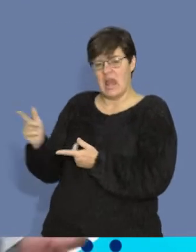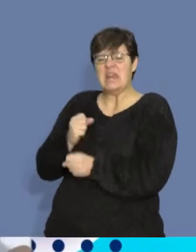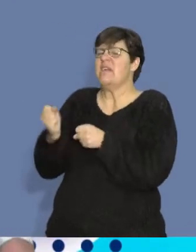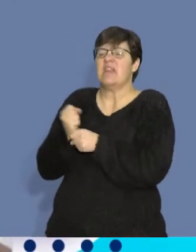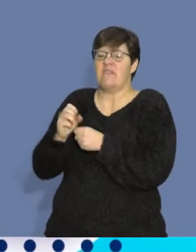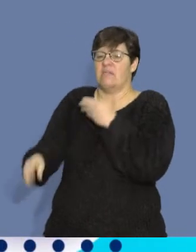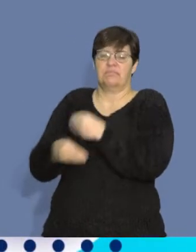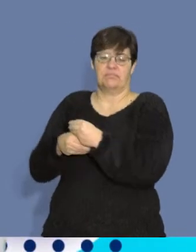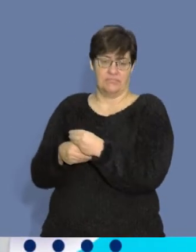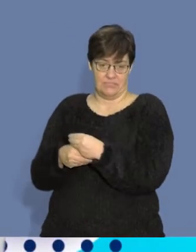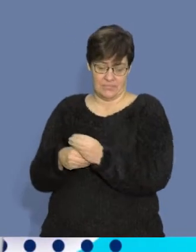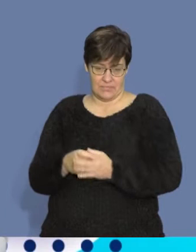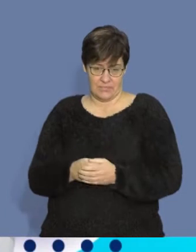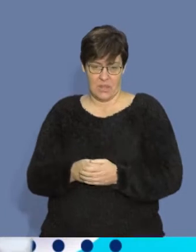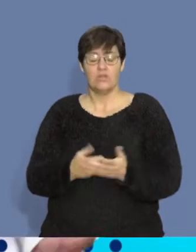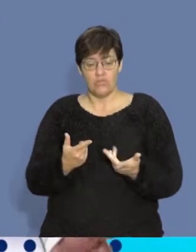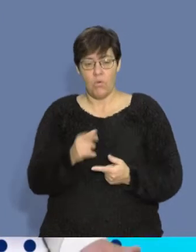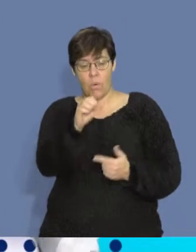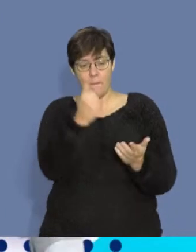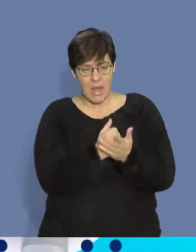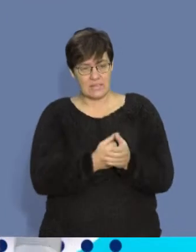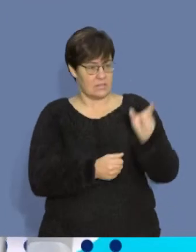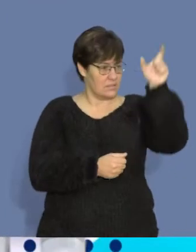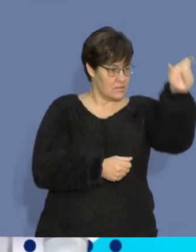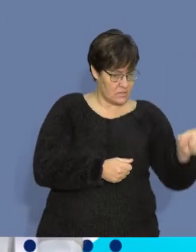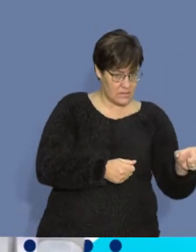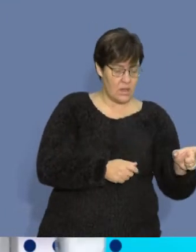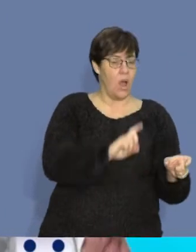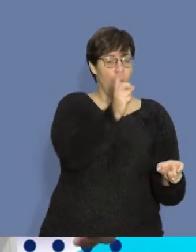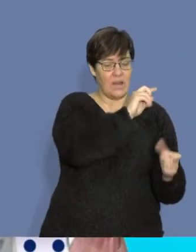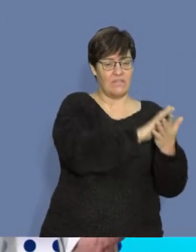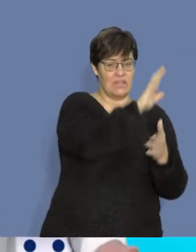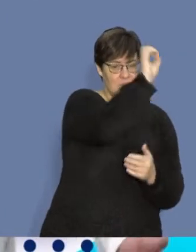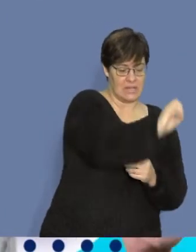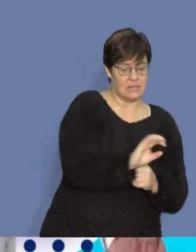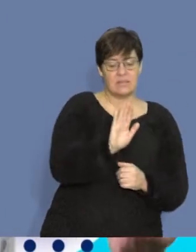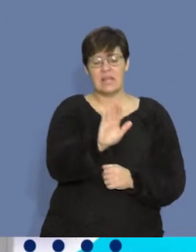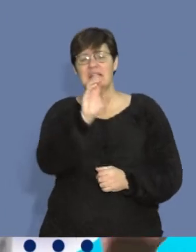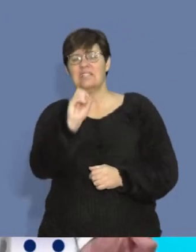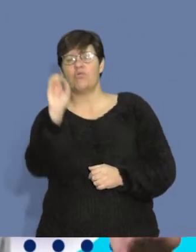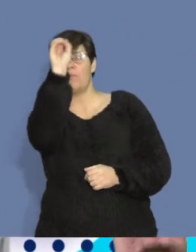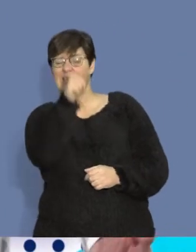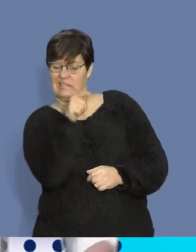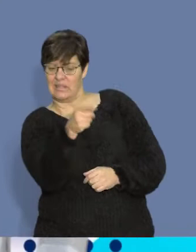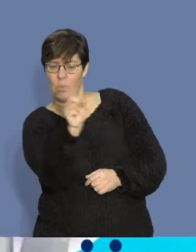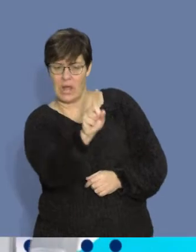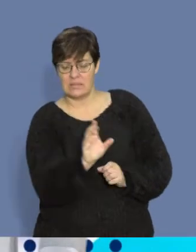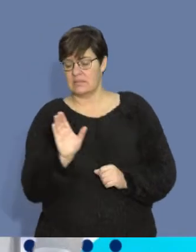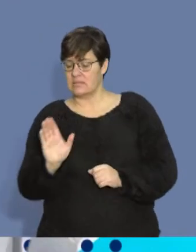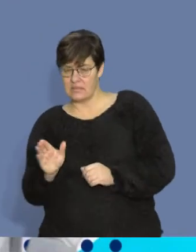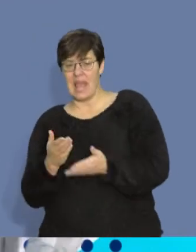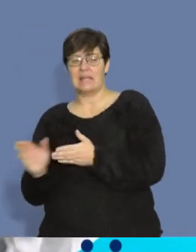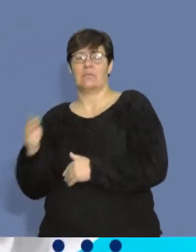for yourself where you separate your zero rated from your exempt, and obviously you know the differences between the